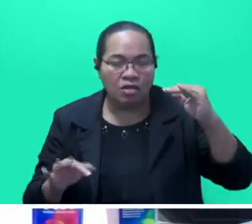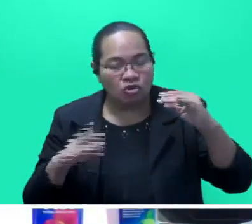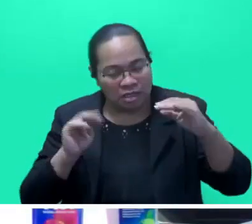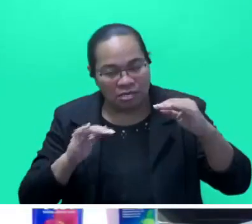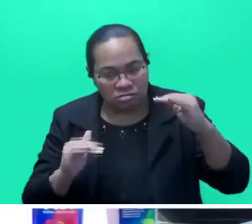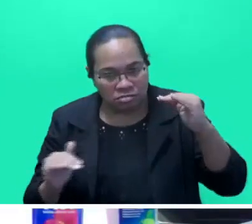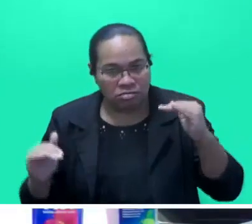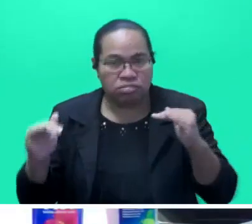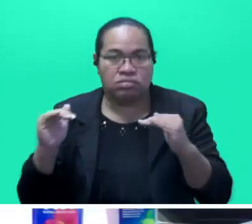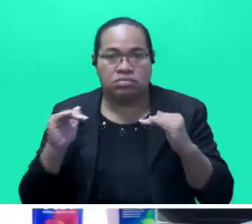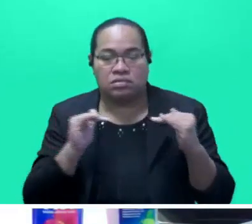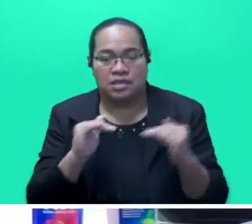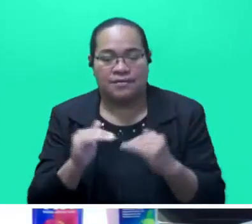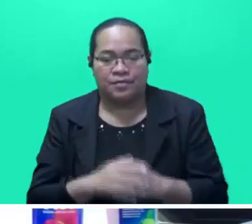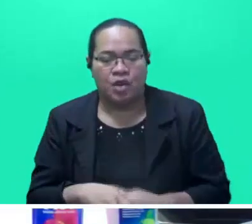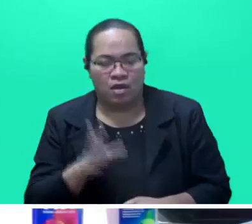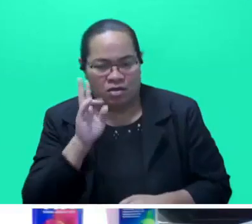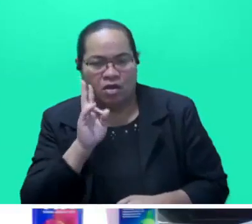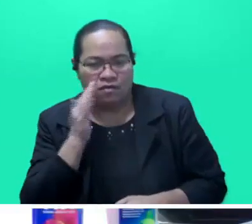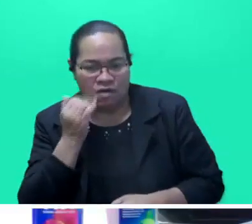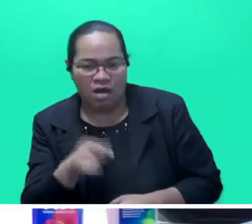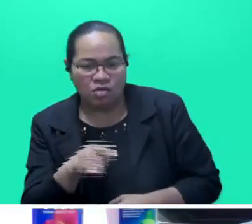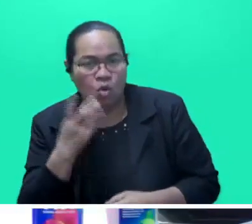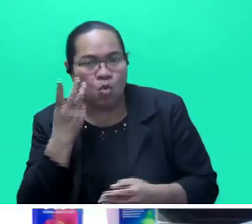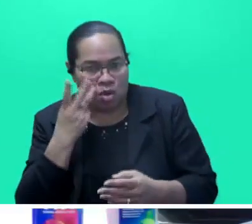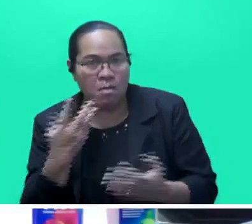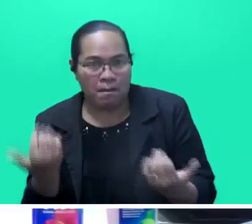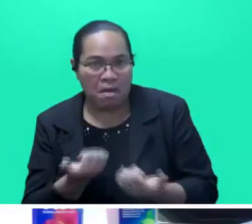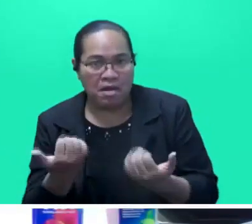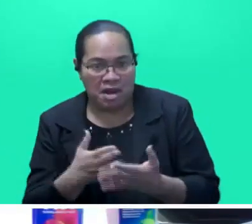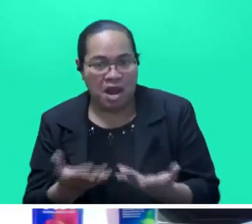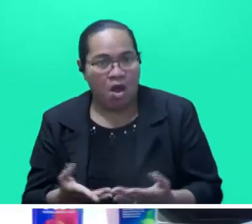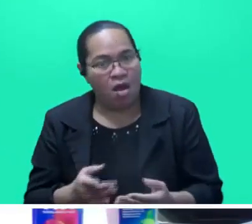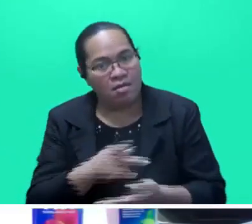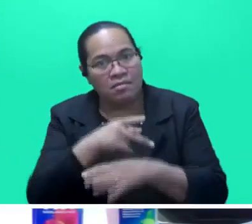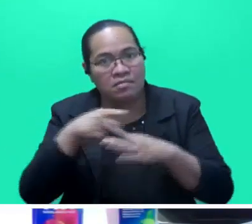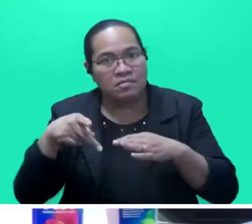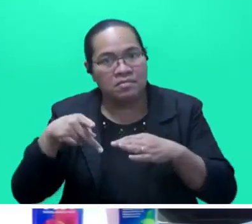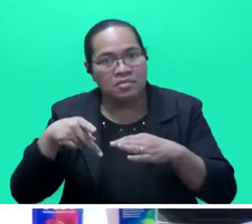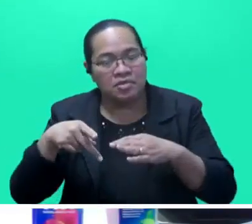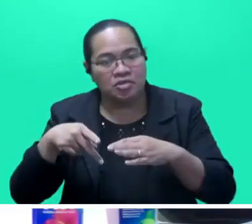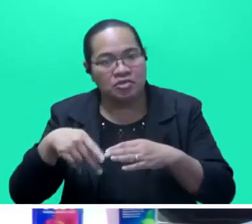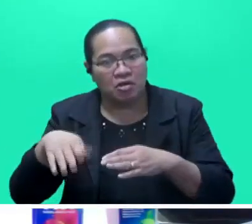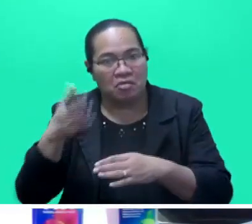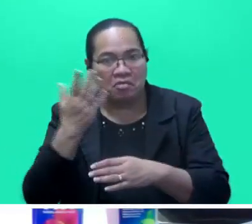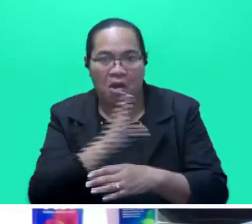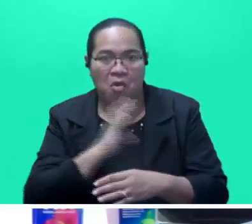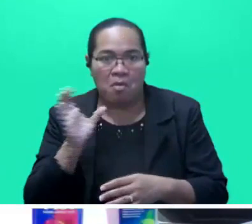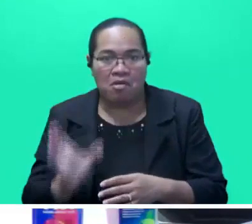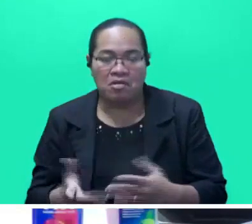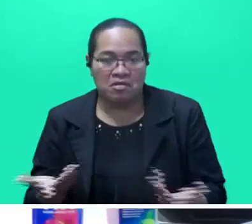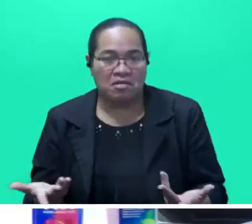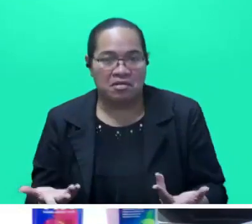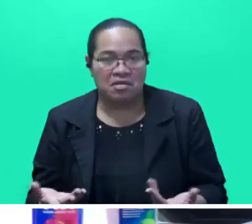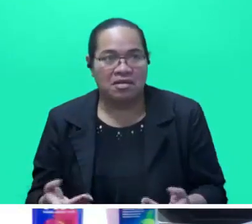It is also notable that female officers have progressed into prominent positions within the Fiji Corrections Service. A